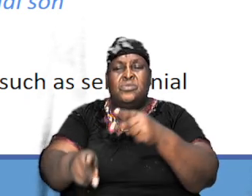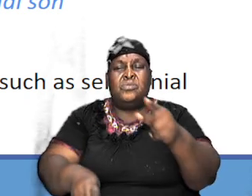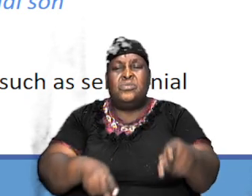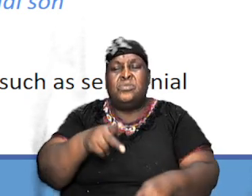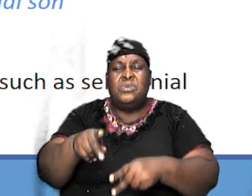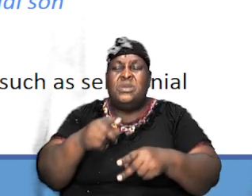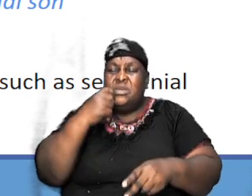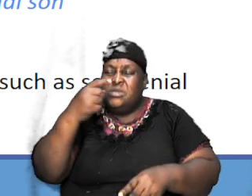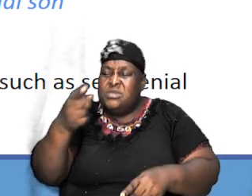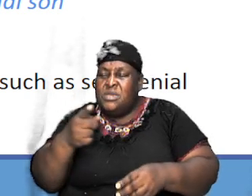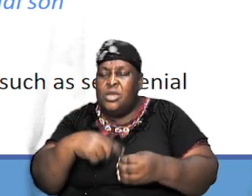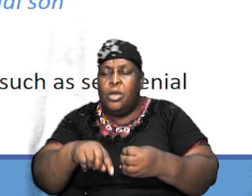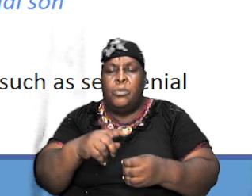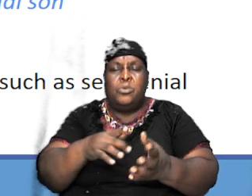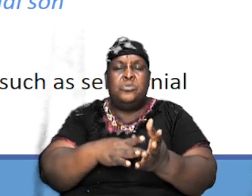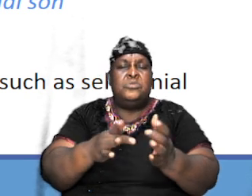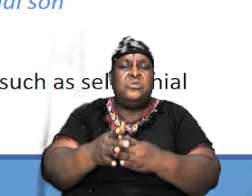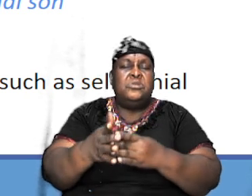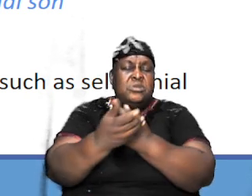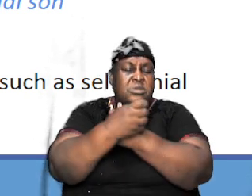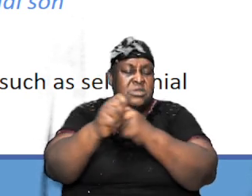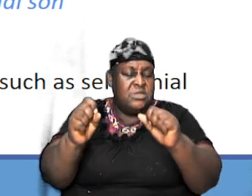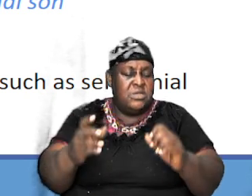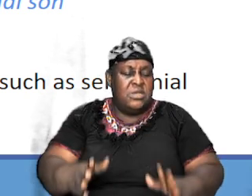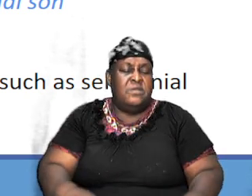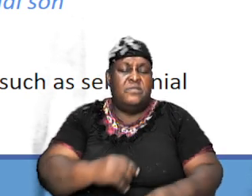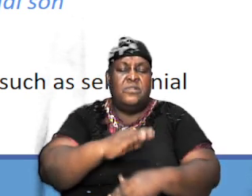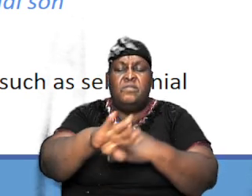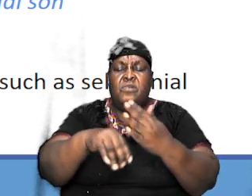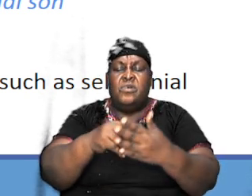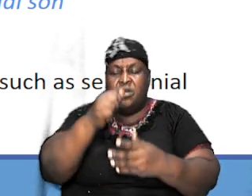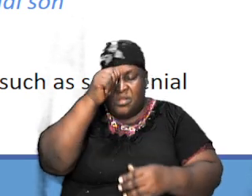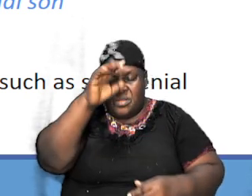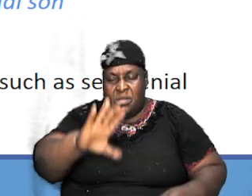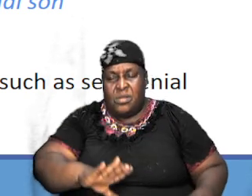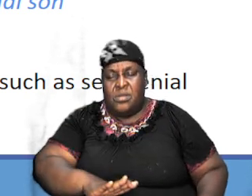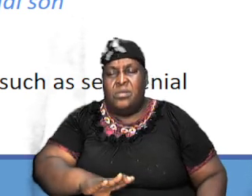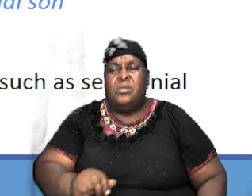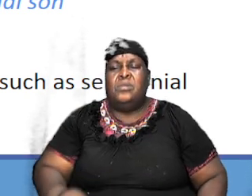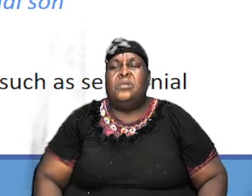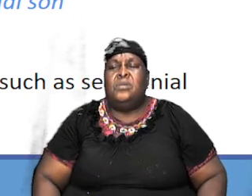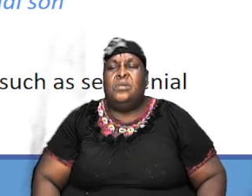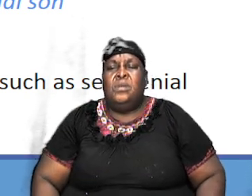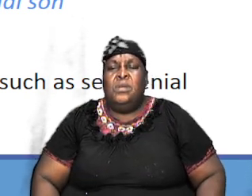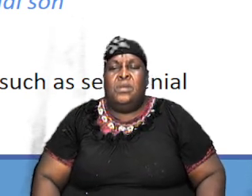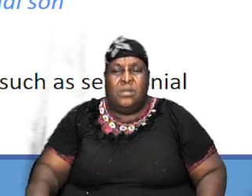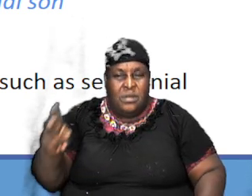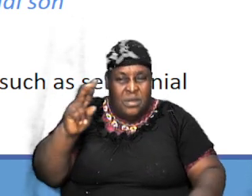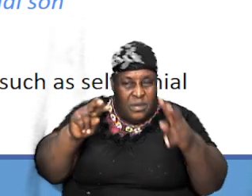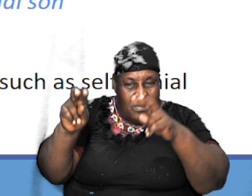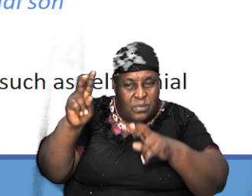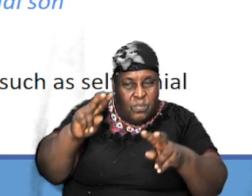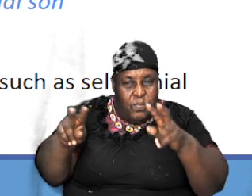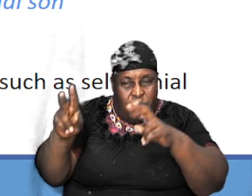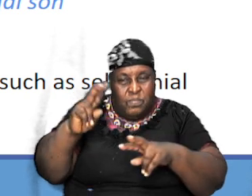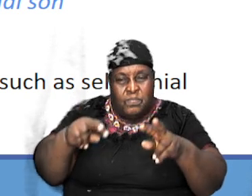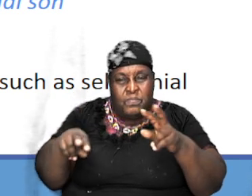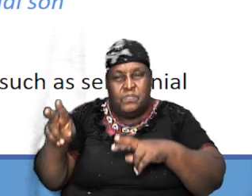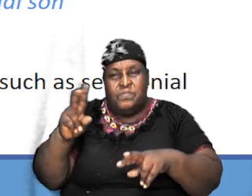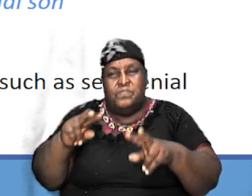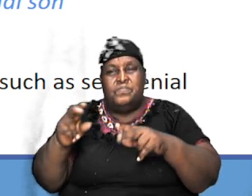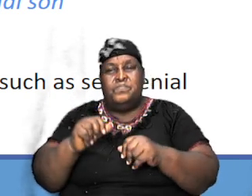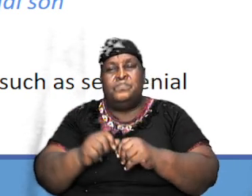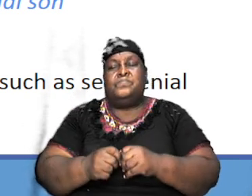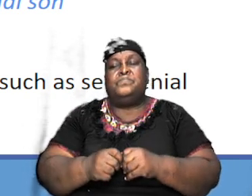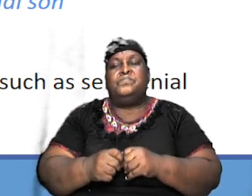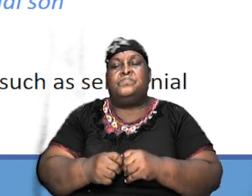Jesus as the savior of all men, not just the Jews, but all men. The seeker, he described